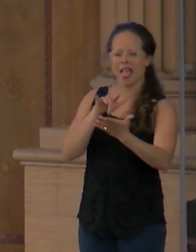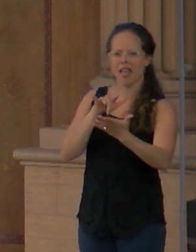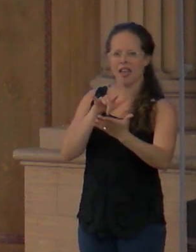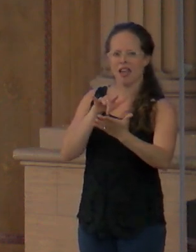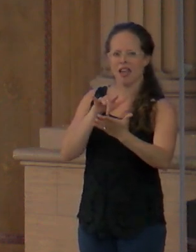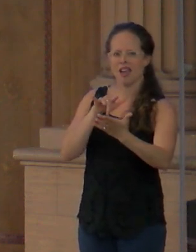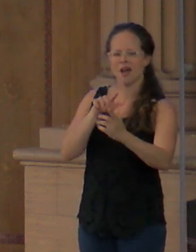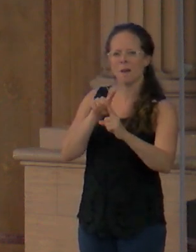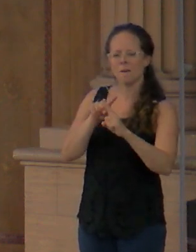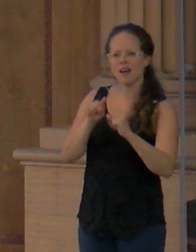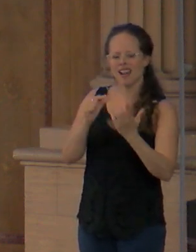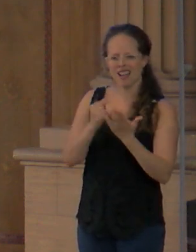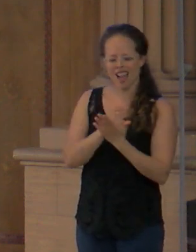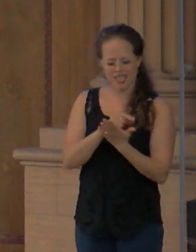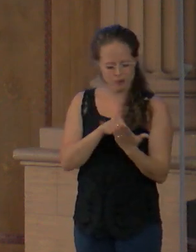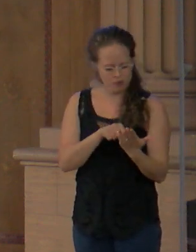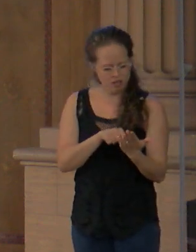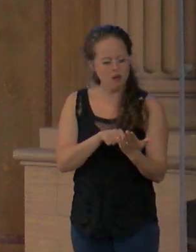could gain.